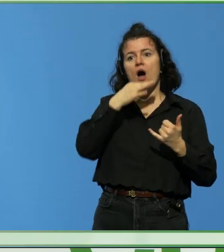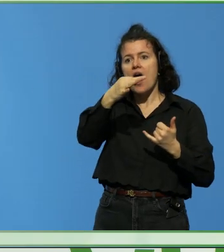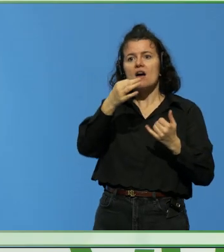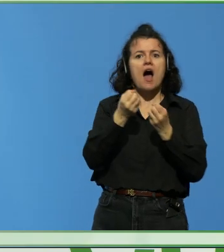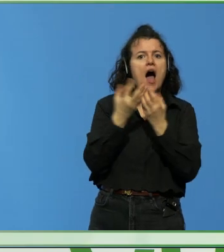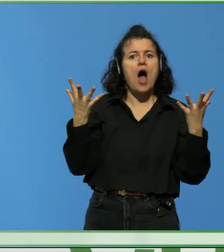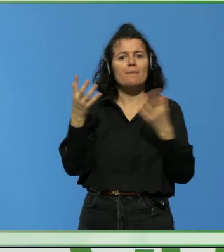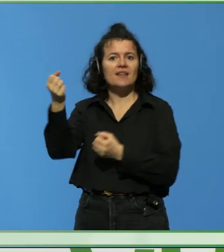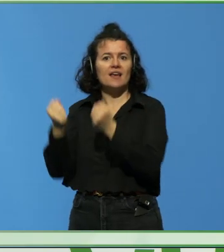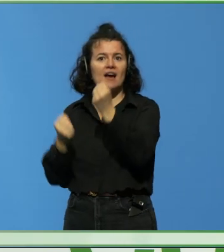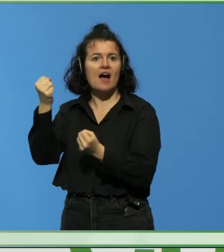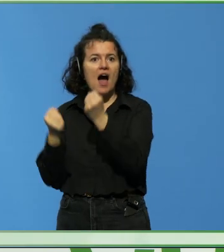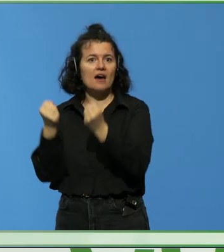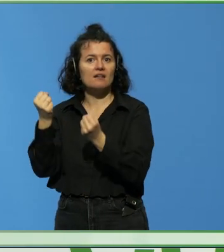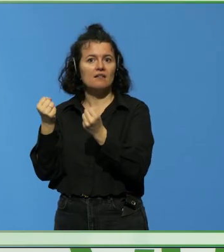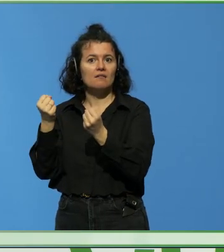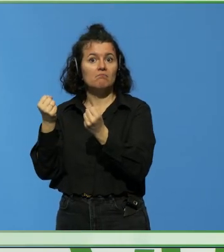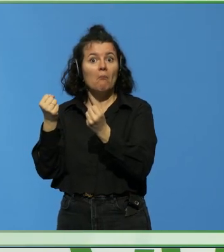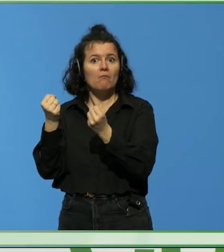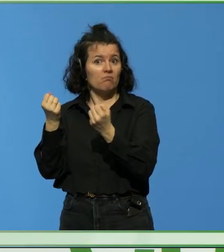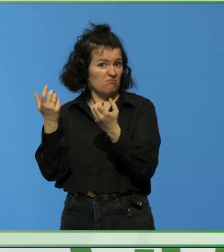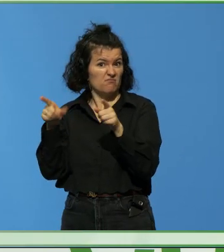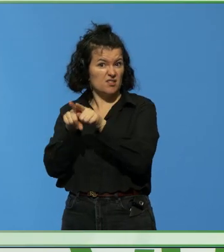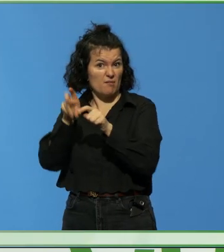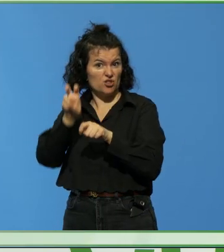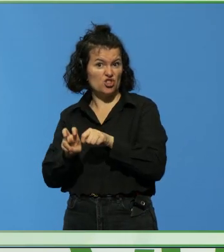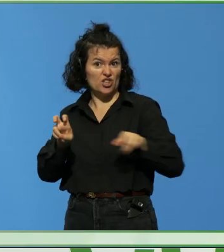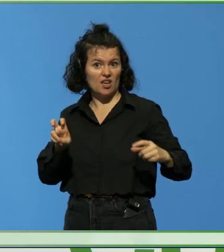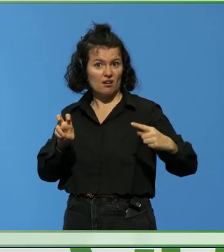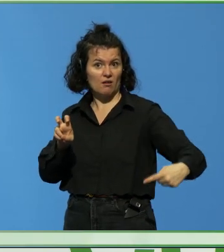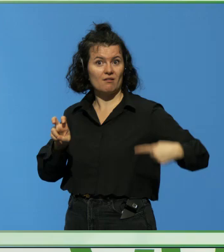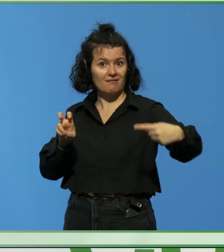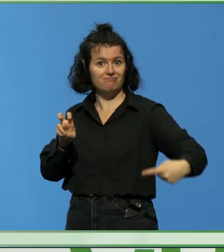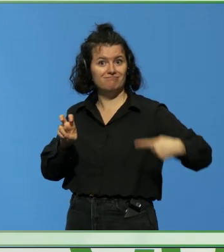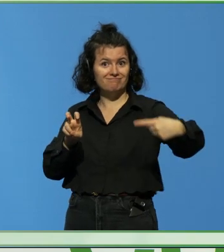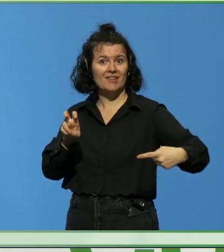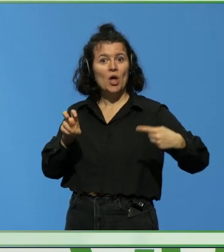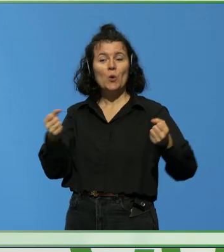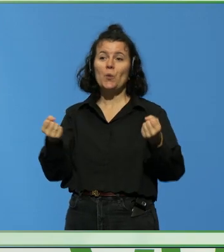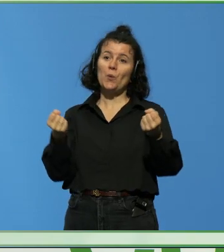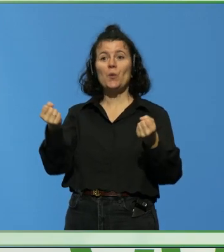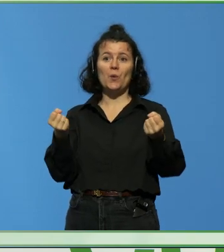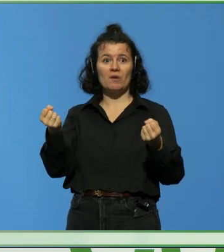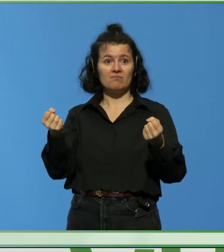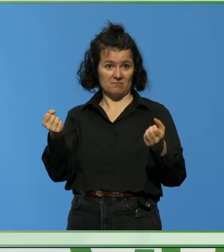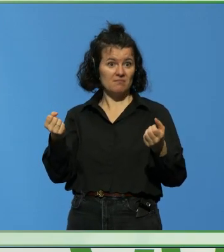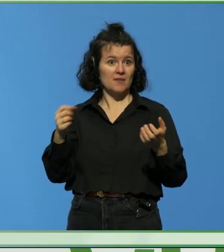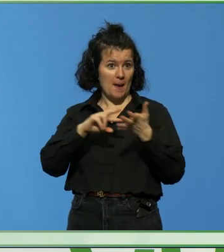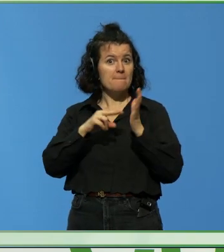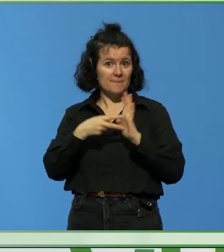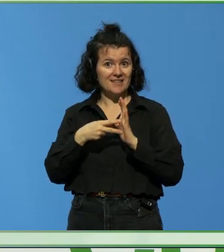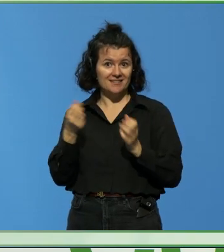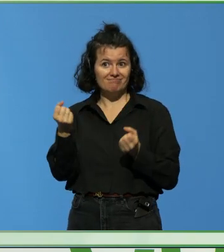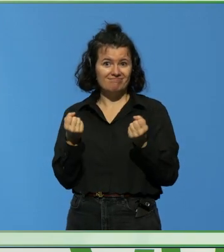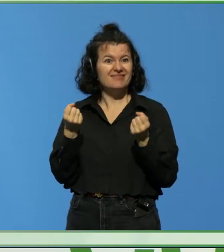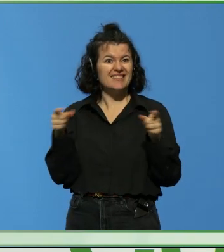which has the chair and the wheels. So everyone uses the wheelchair, but you park your wheelchair outside and I